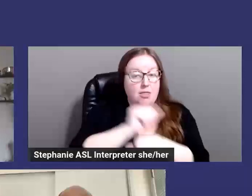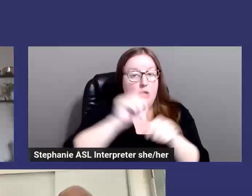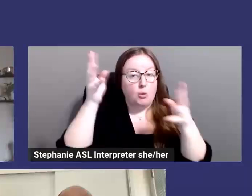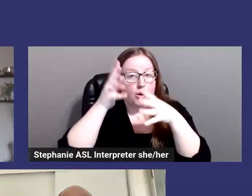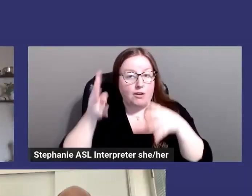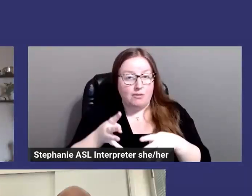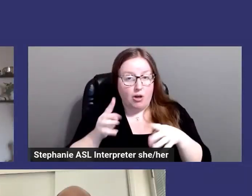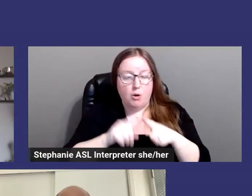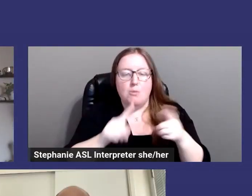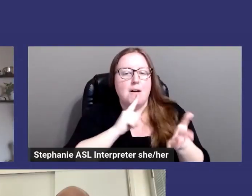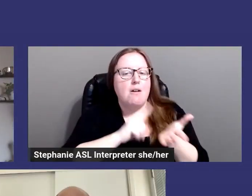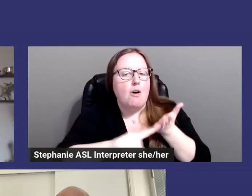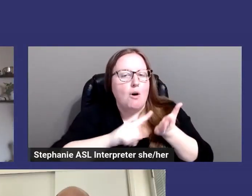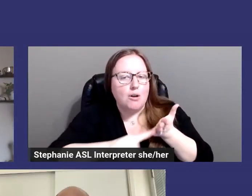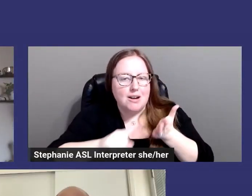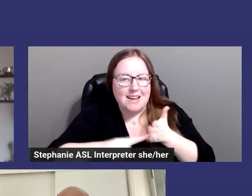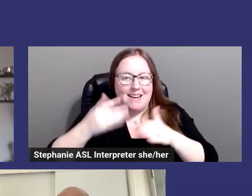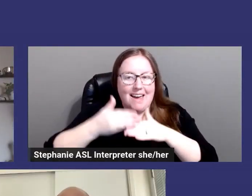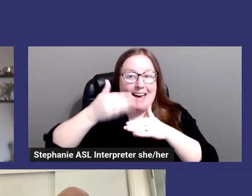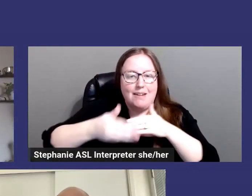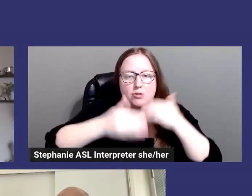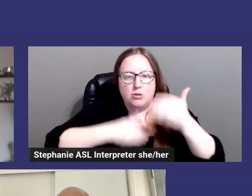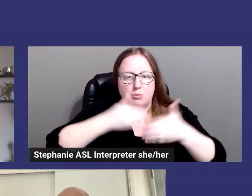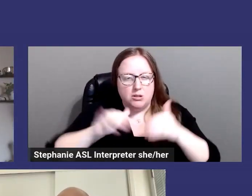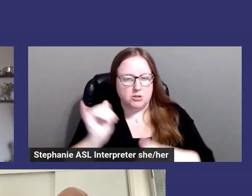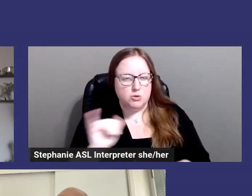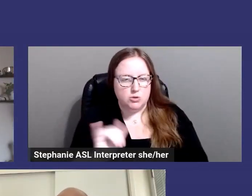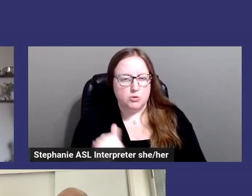the auditing, the post-processing after as well.